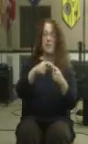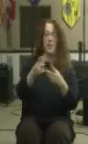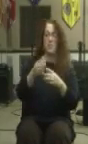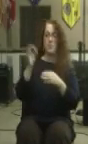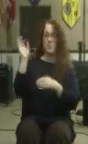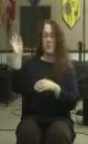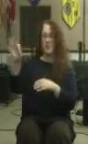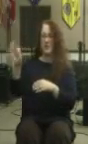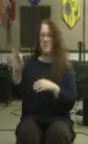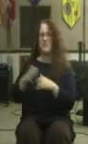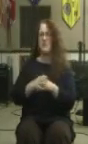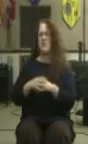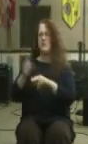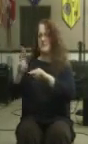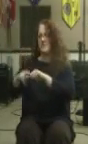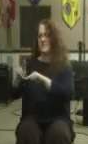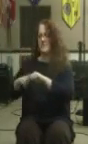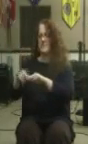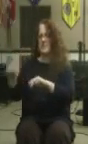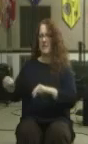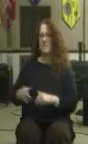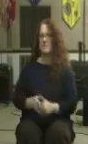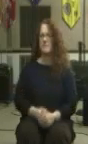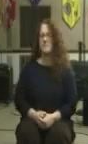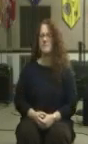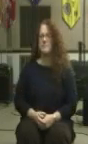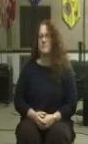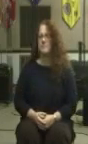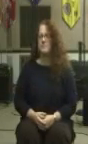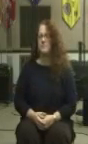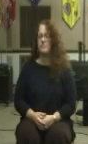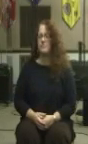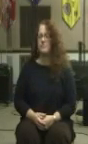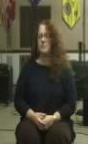said, listen, my hands are burning all the time. Sit down.